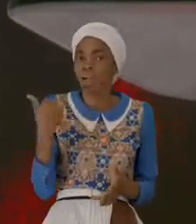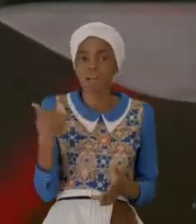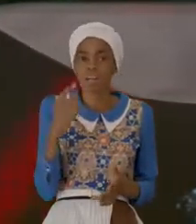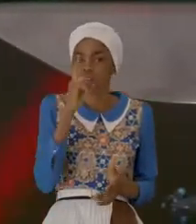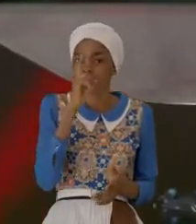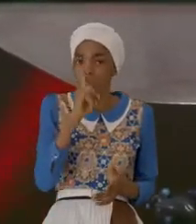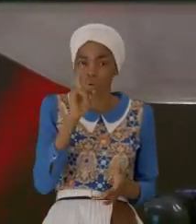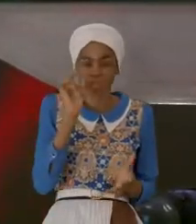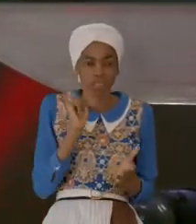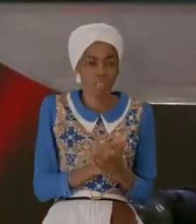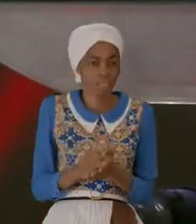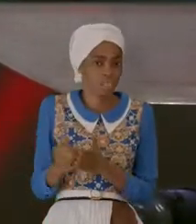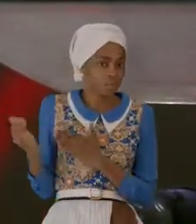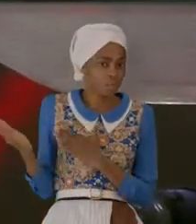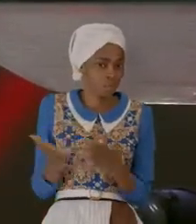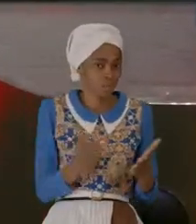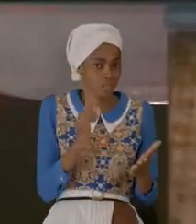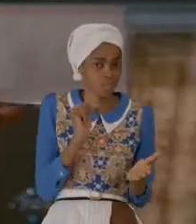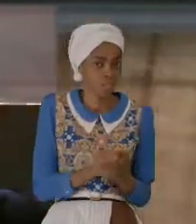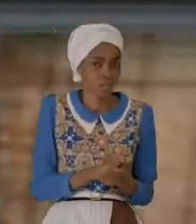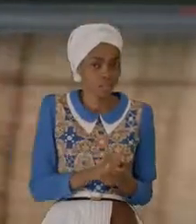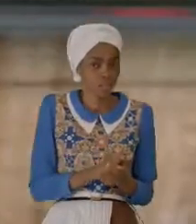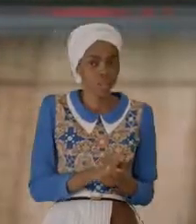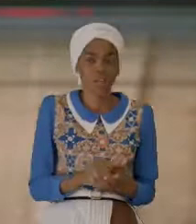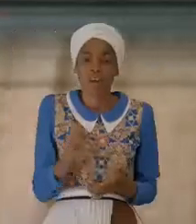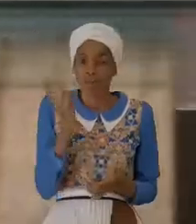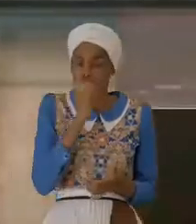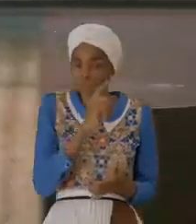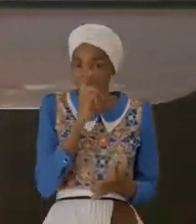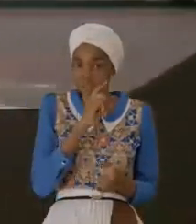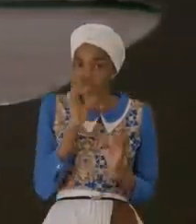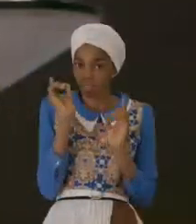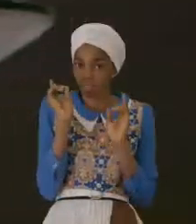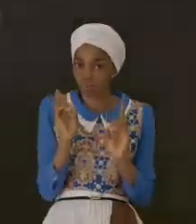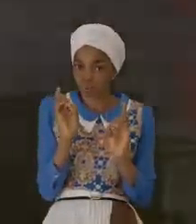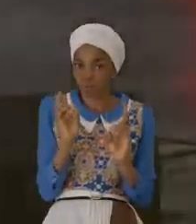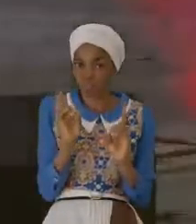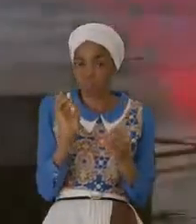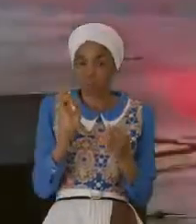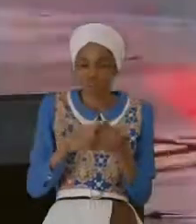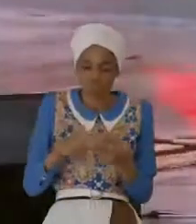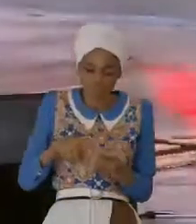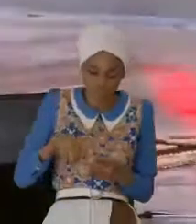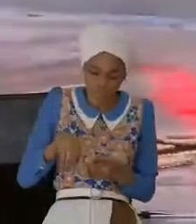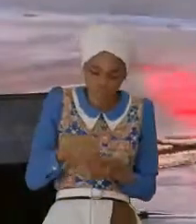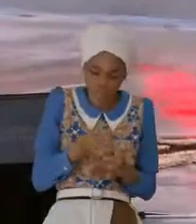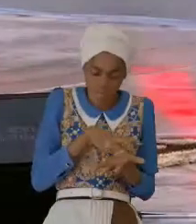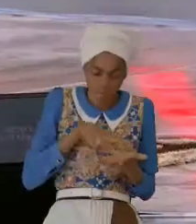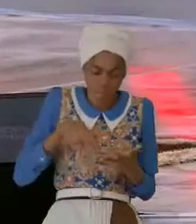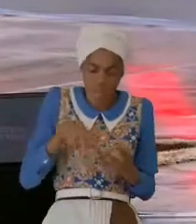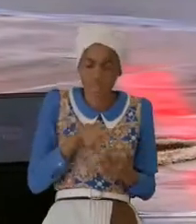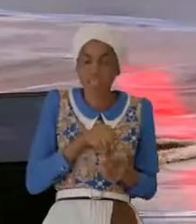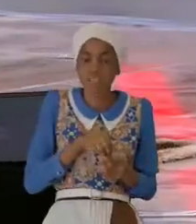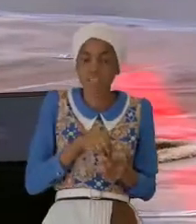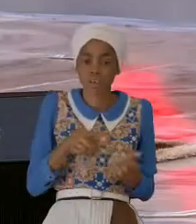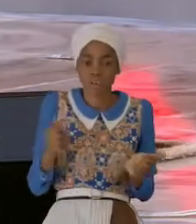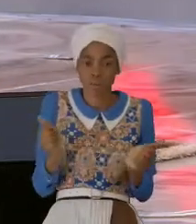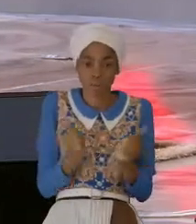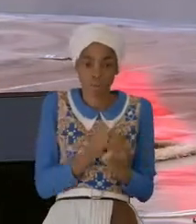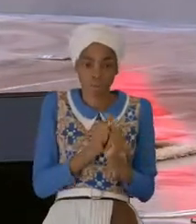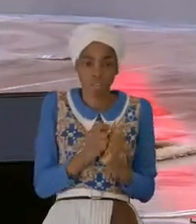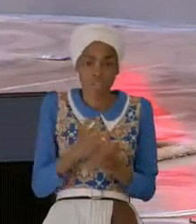brings that false Doctrine to mix with the fresh